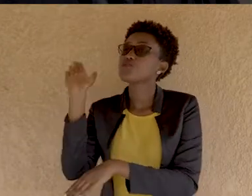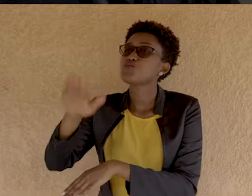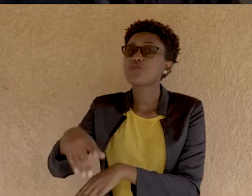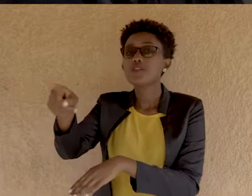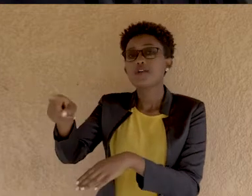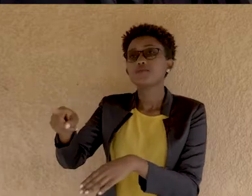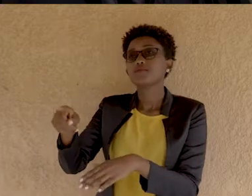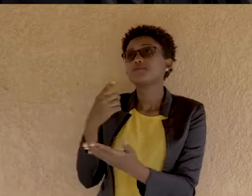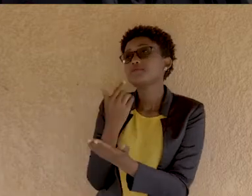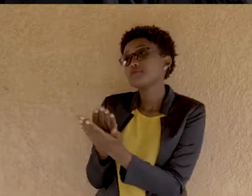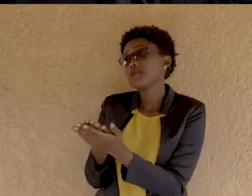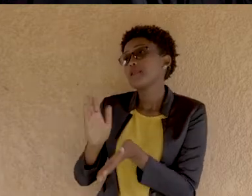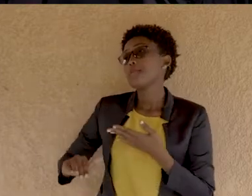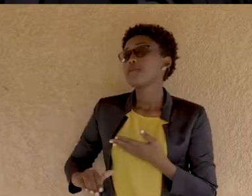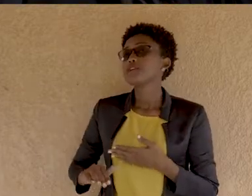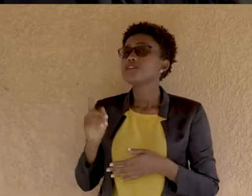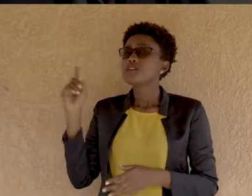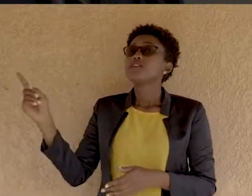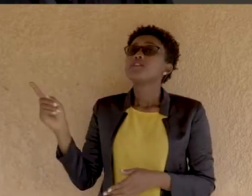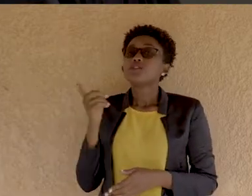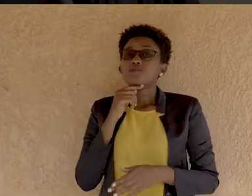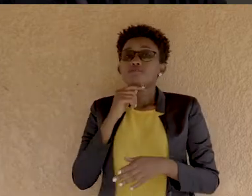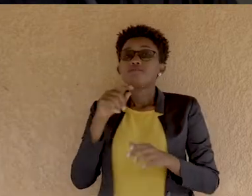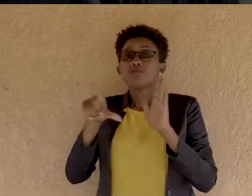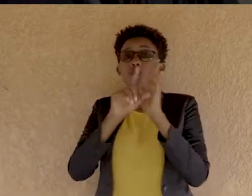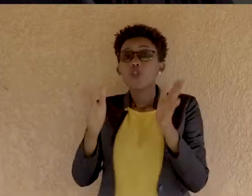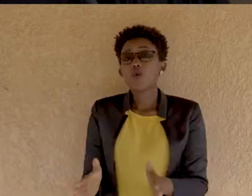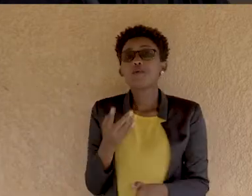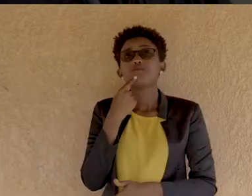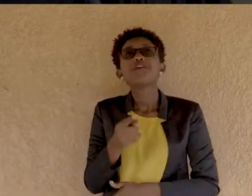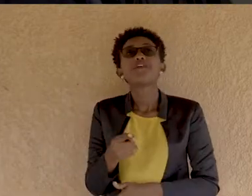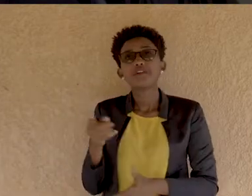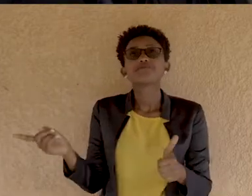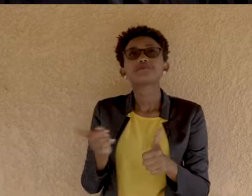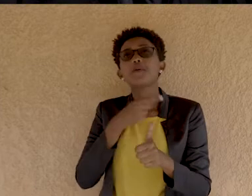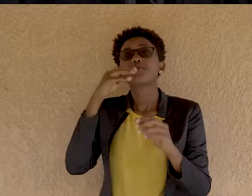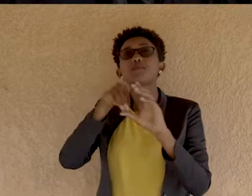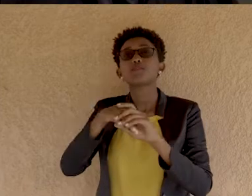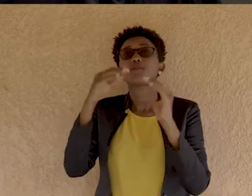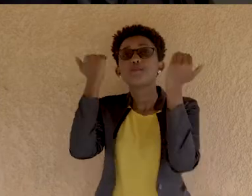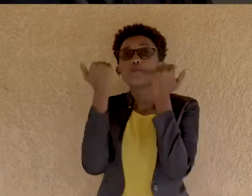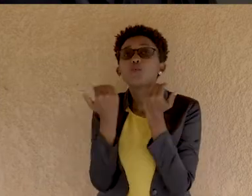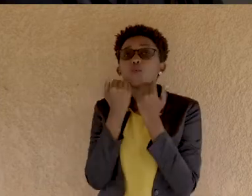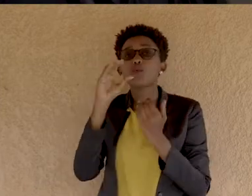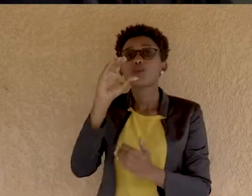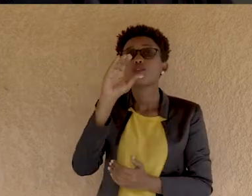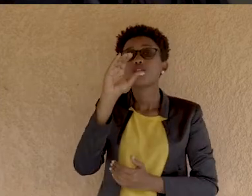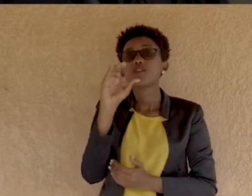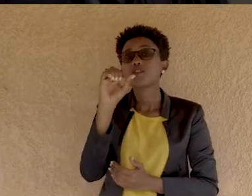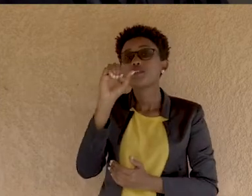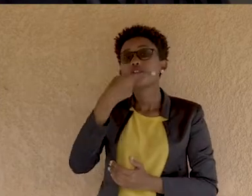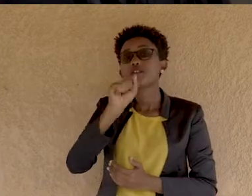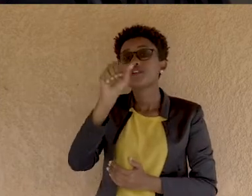Ku rwego rwa mbere mu rukiko rwisumbuye rwa Gasabo yari yarakatiwe igihano cy'igifungo. In the first